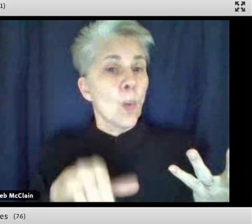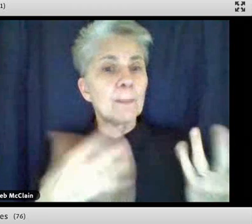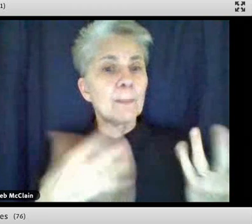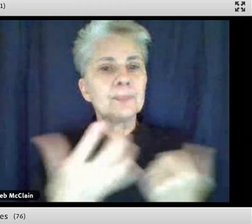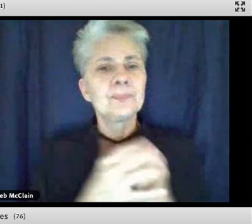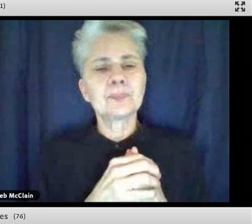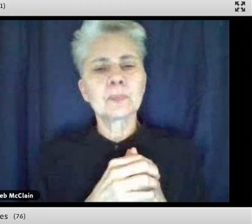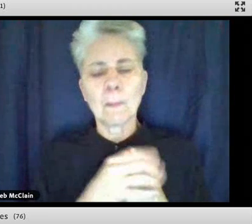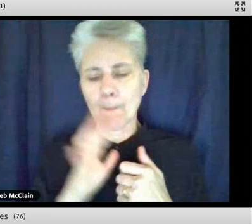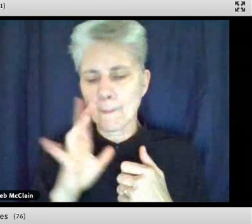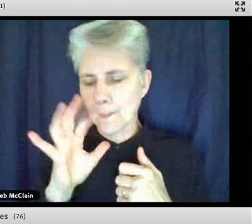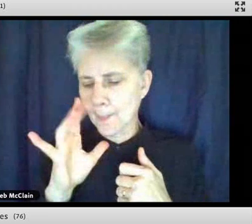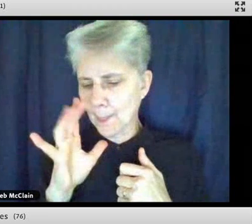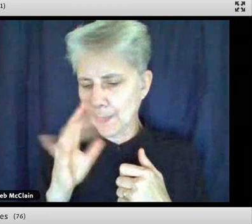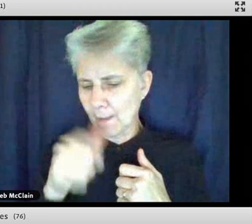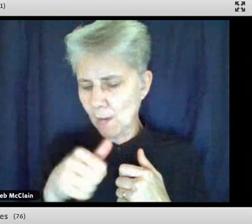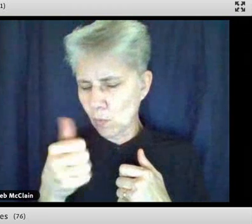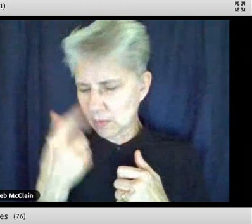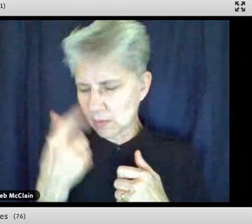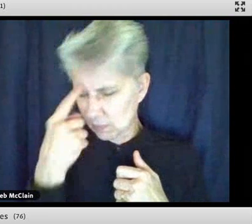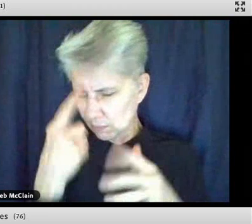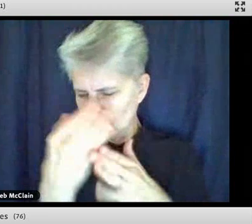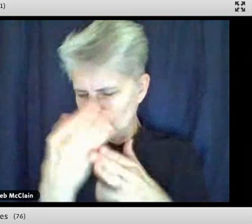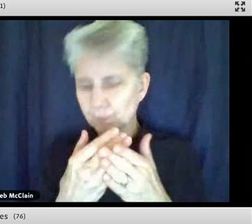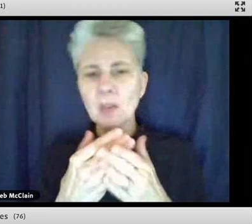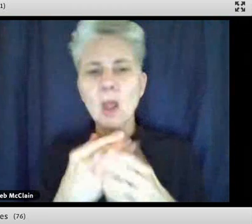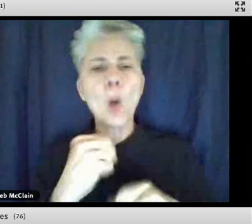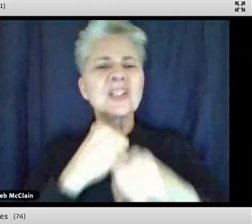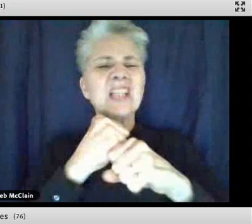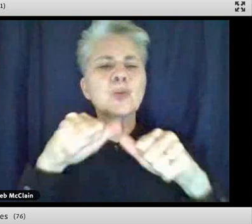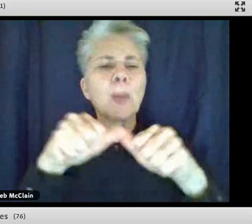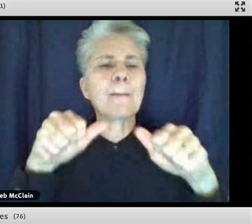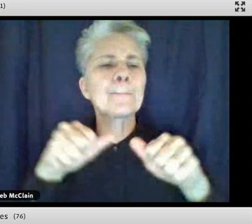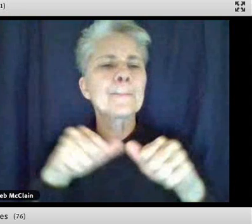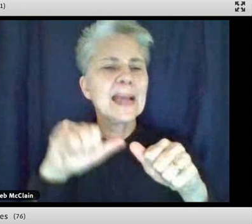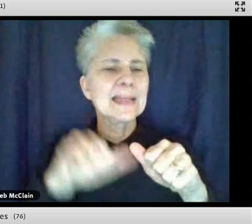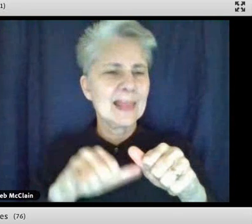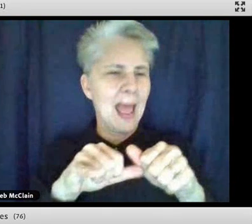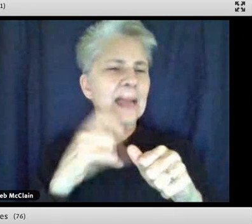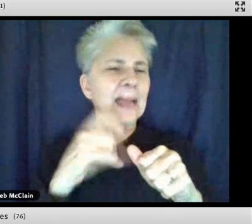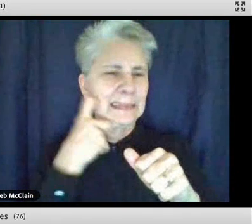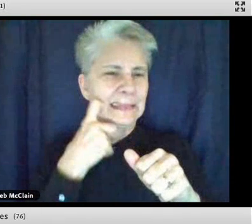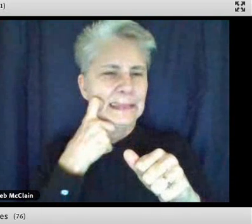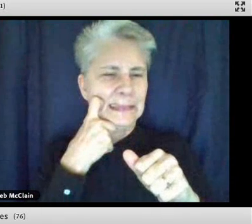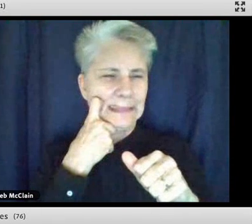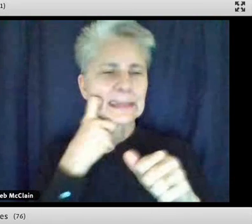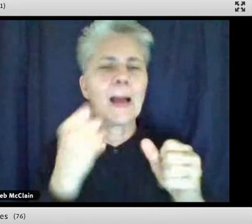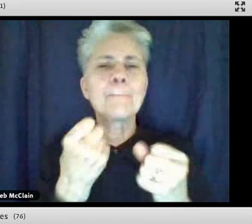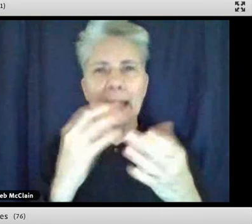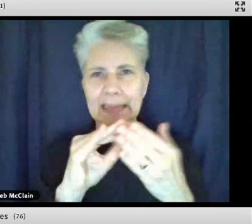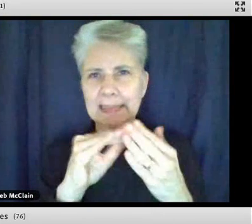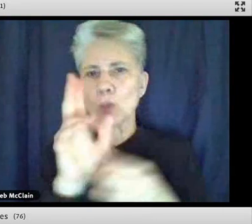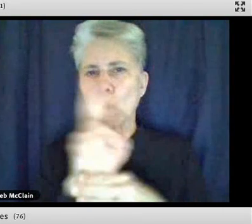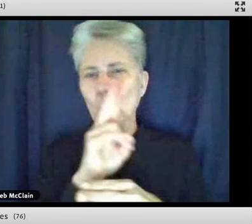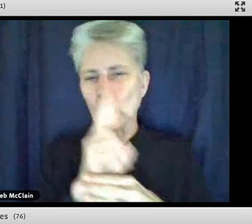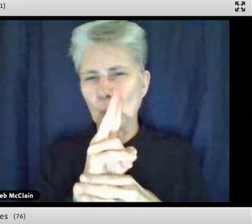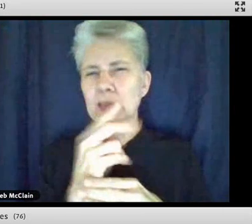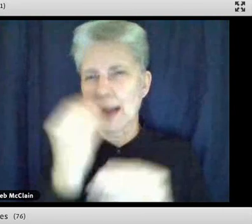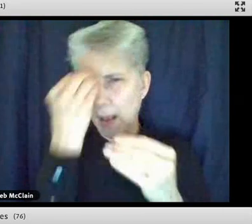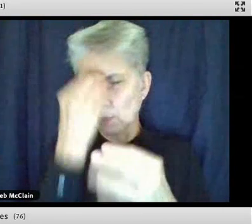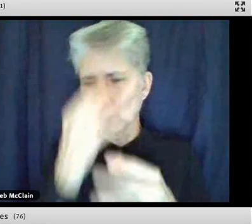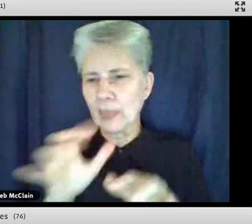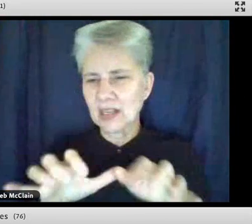is, let's see, what else is on my list here? Shelter in place. That's come out for a lot of cities, and I'm going to paste something